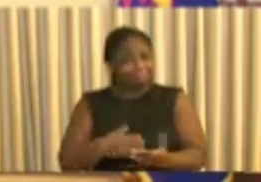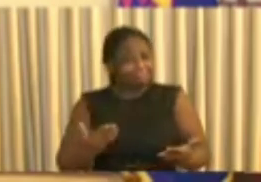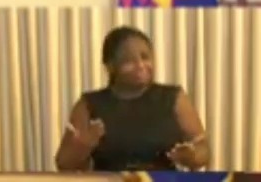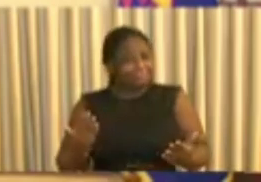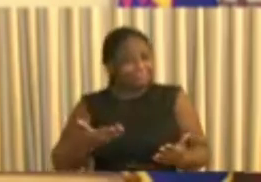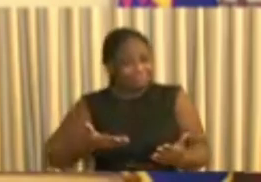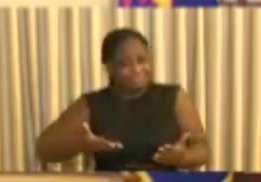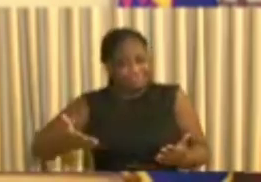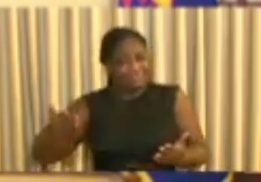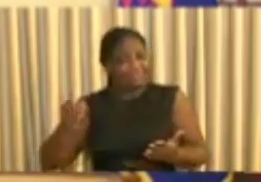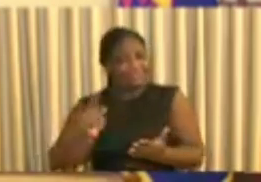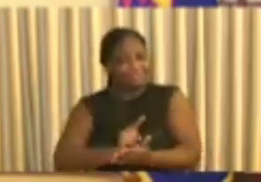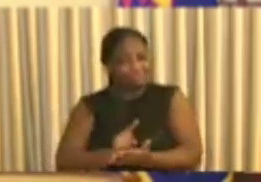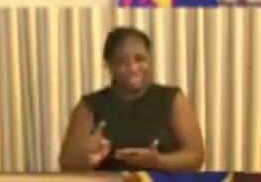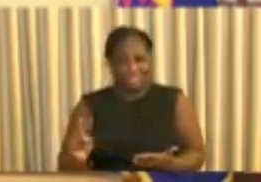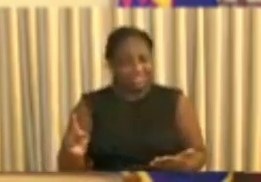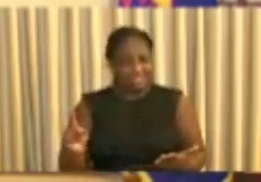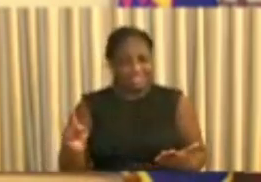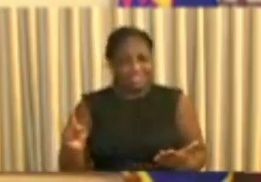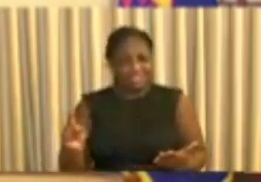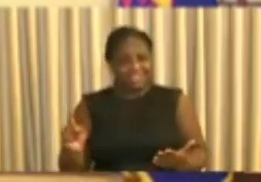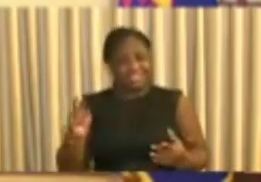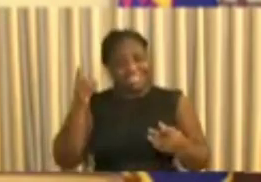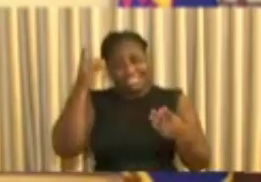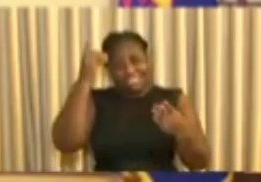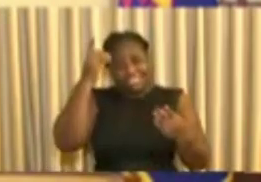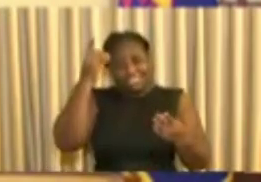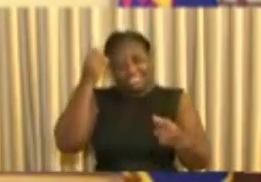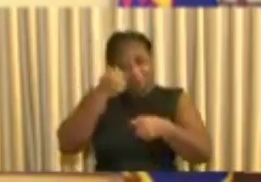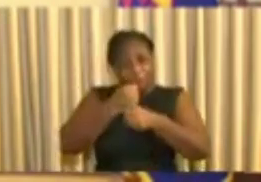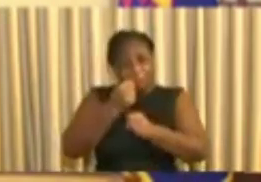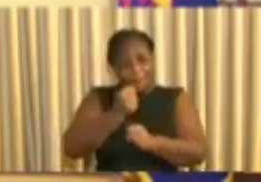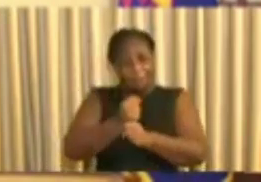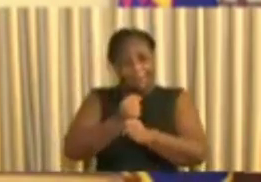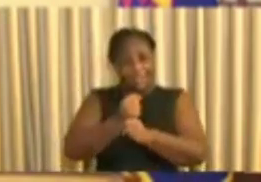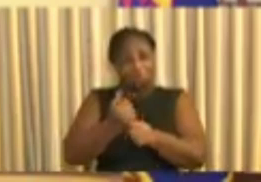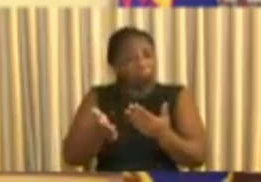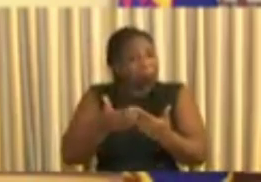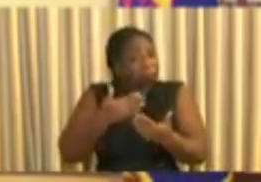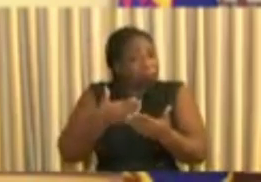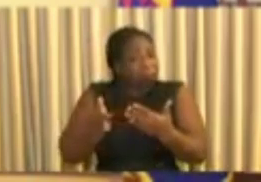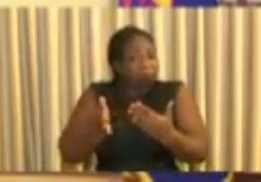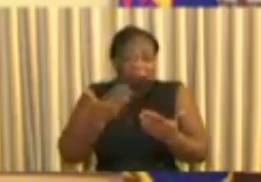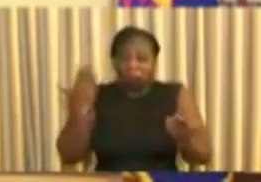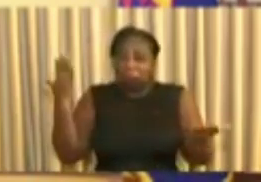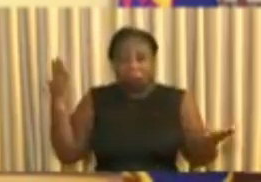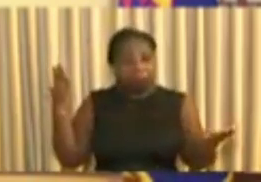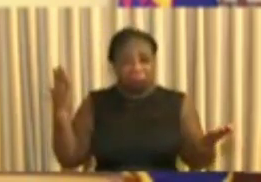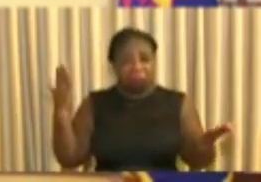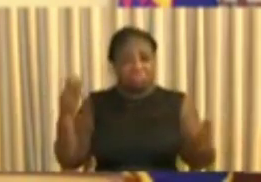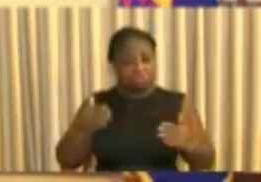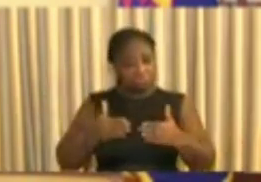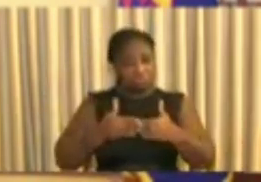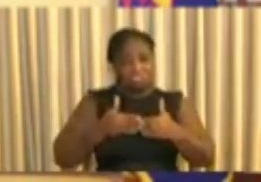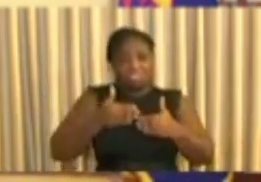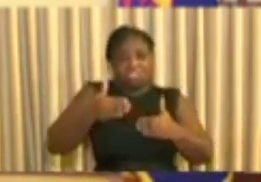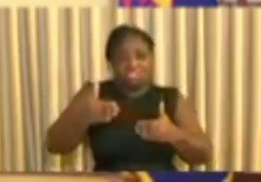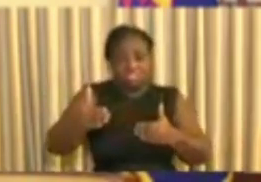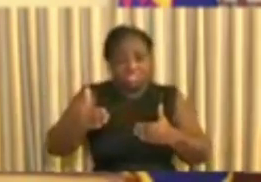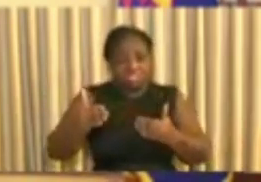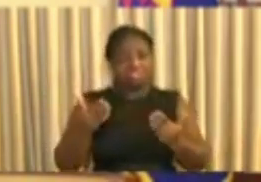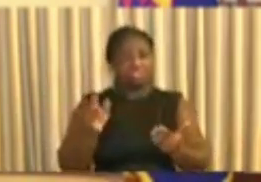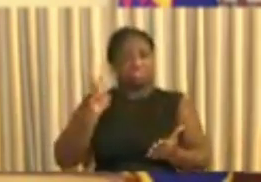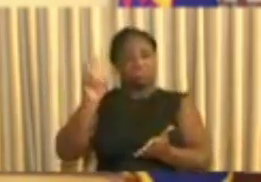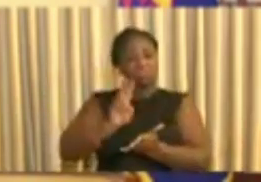in the course of the coming week, a determination will be made as to whether or not to extend the duration of